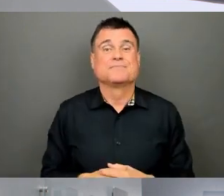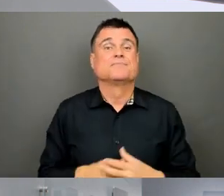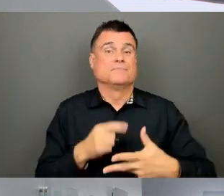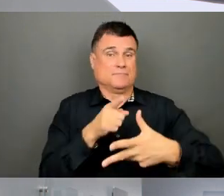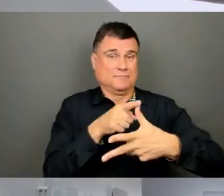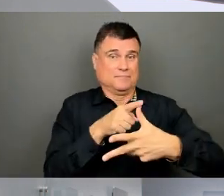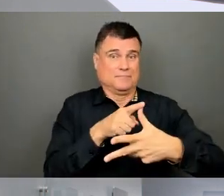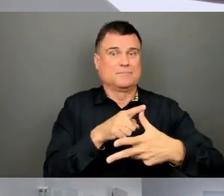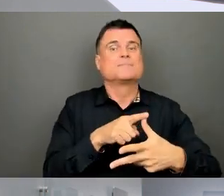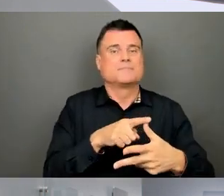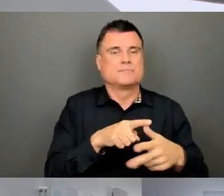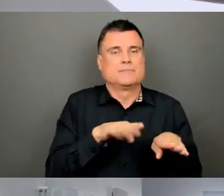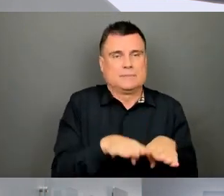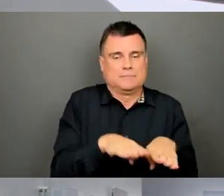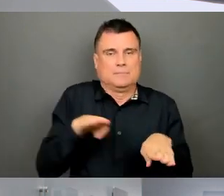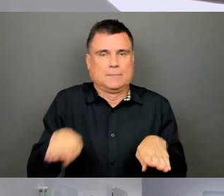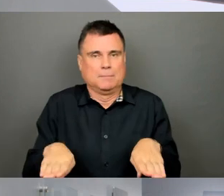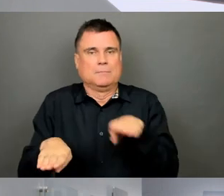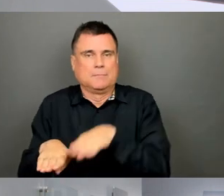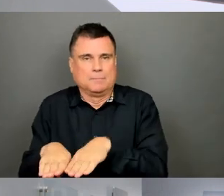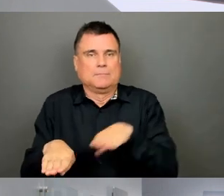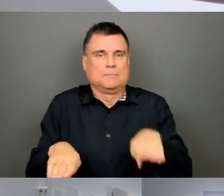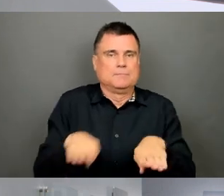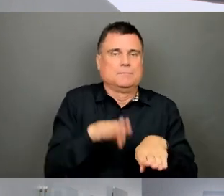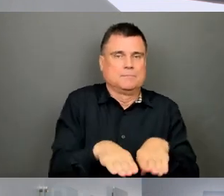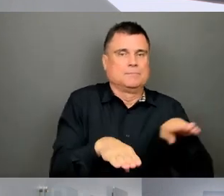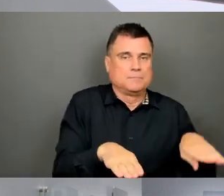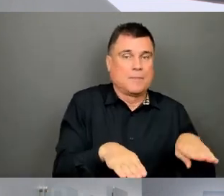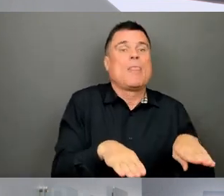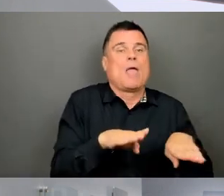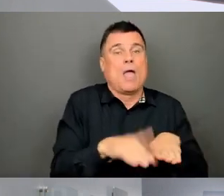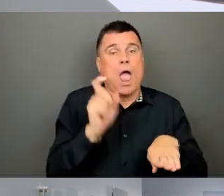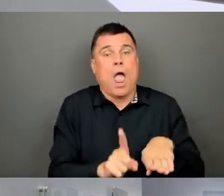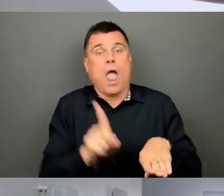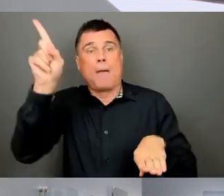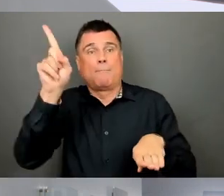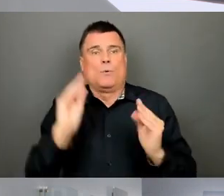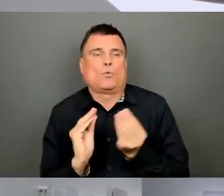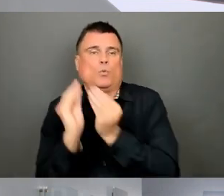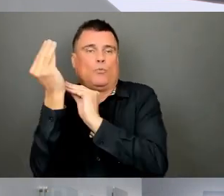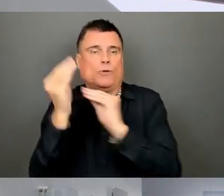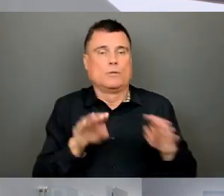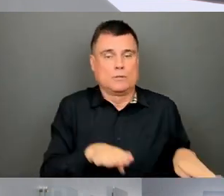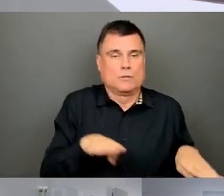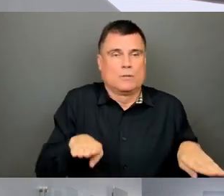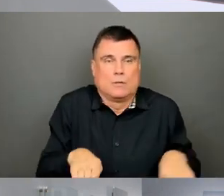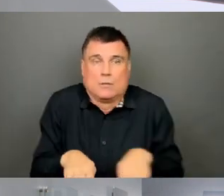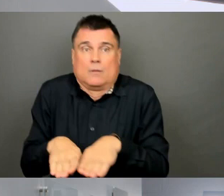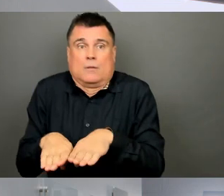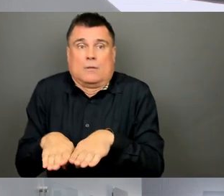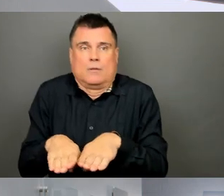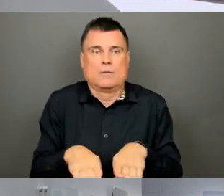back to the first step, touch. Remember, we're always putting a groove into it, which is the up groove, okay? There's also a down groove, but we're going to get to that